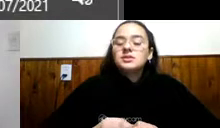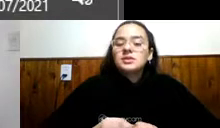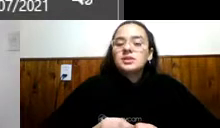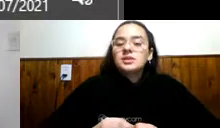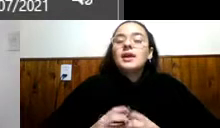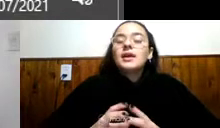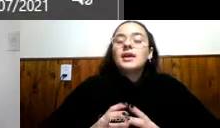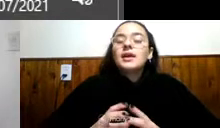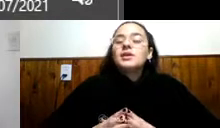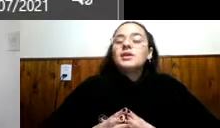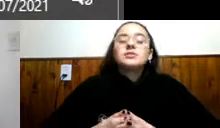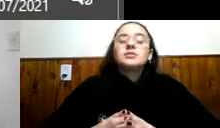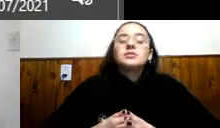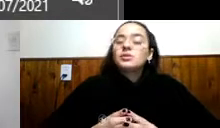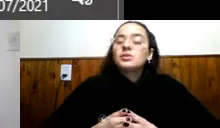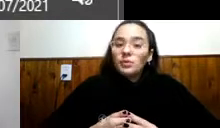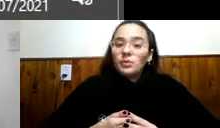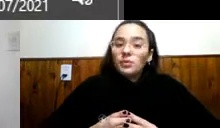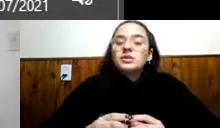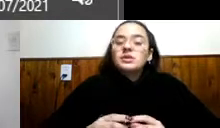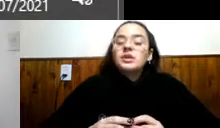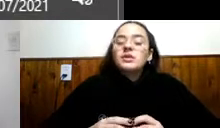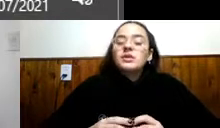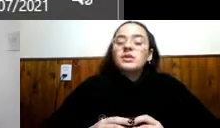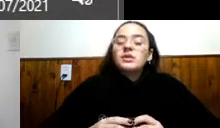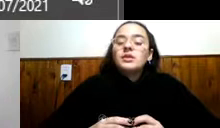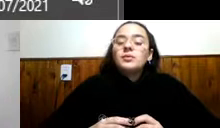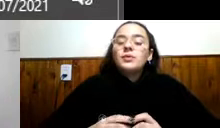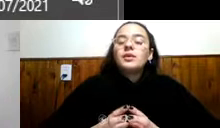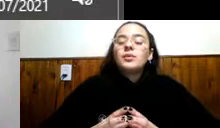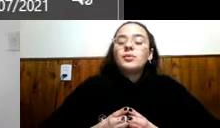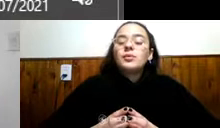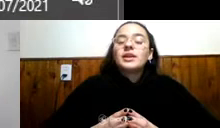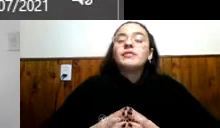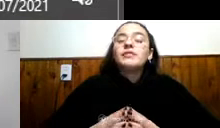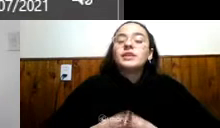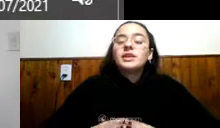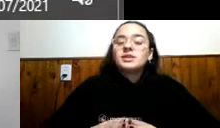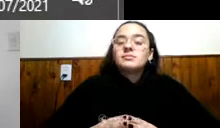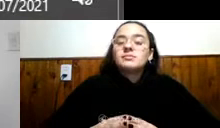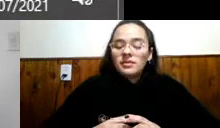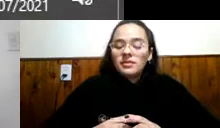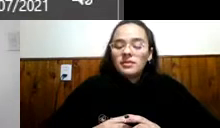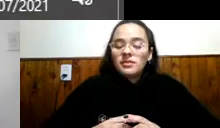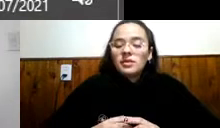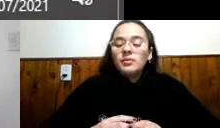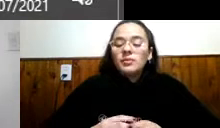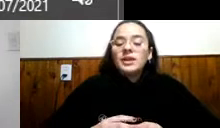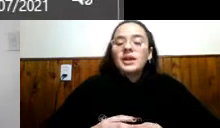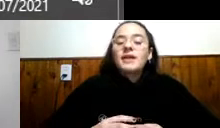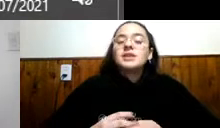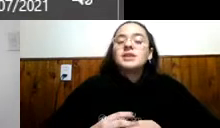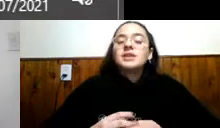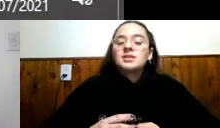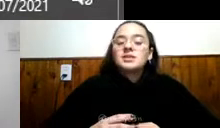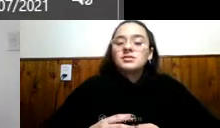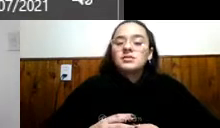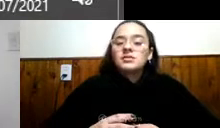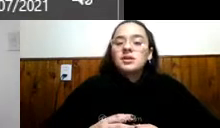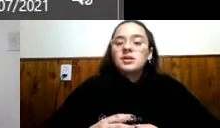and that is not good. When I finish my career path, when I have a